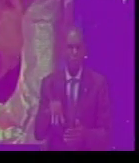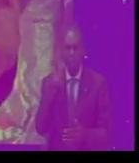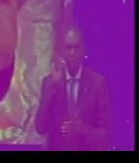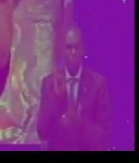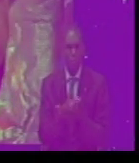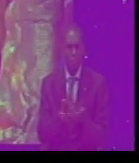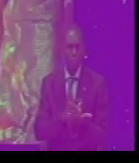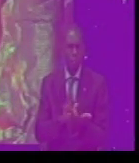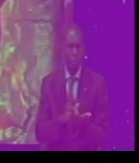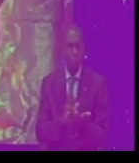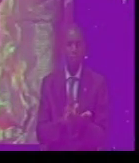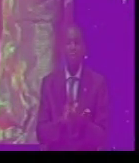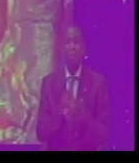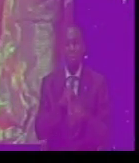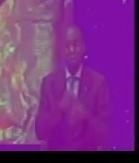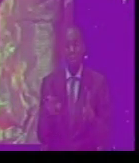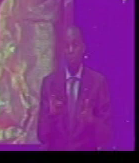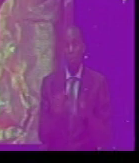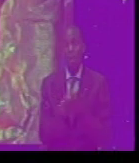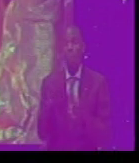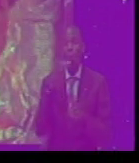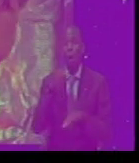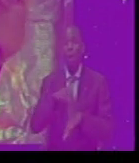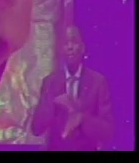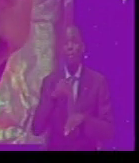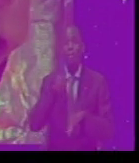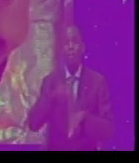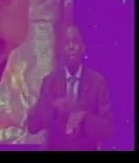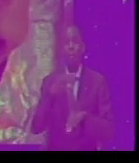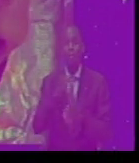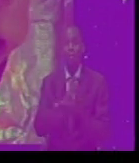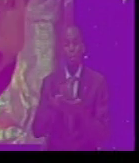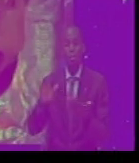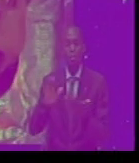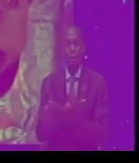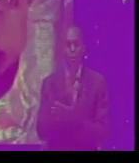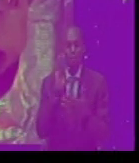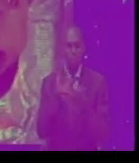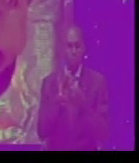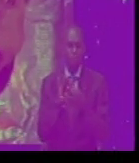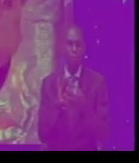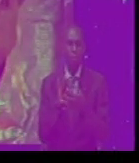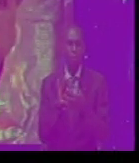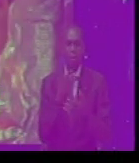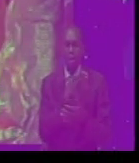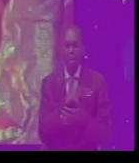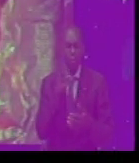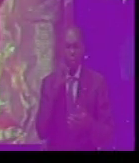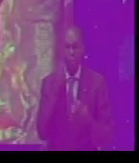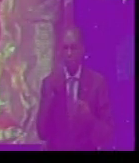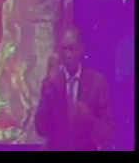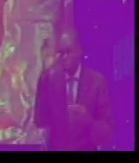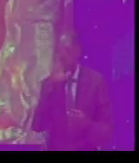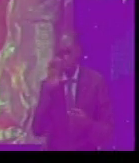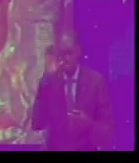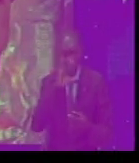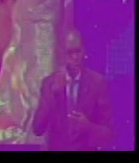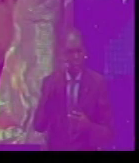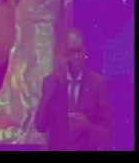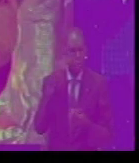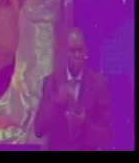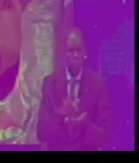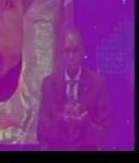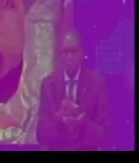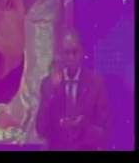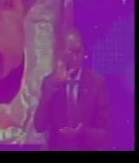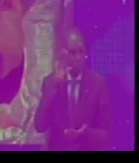But when I got home, I could not see that drawers. That was during divine connection. I don't know that the Lord wants to